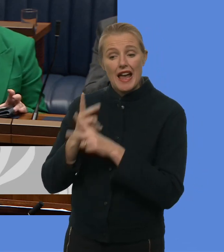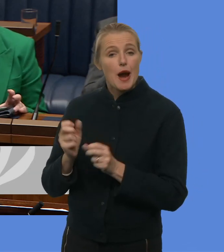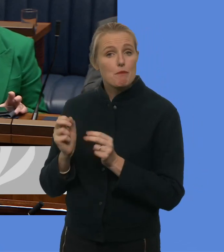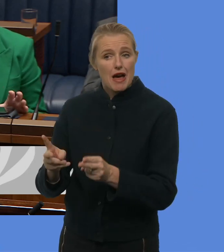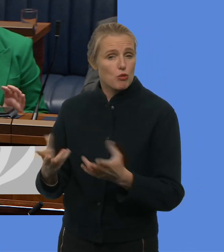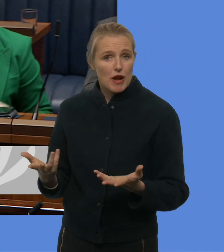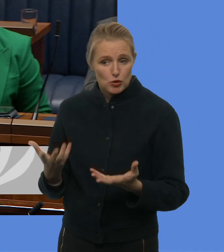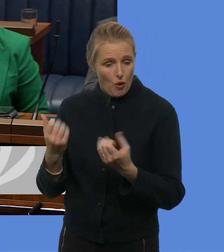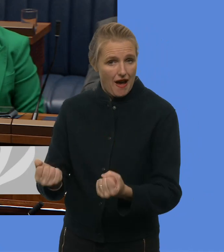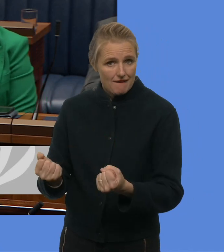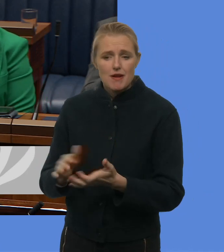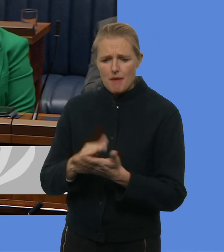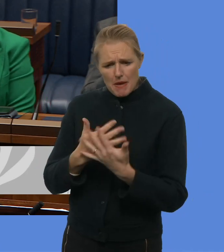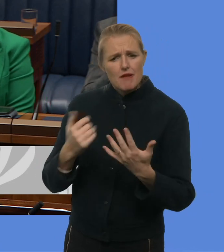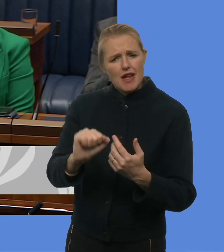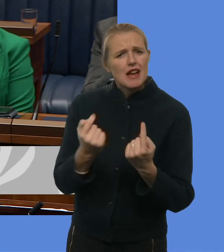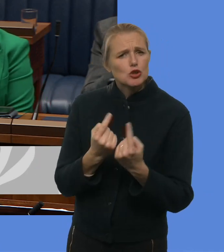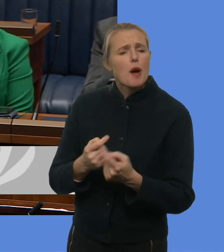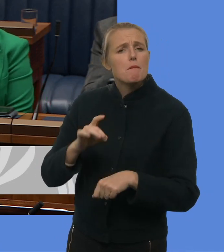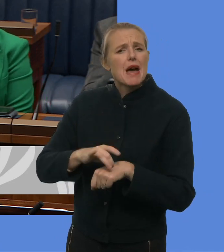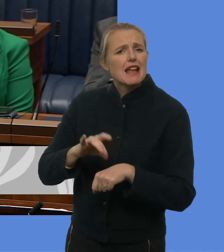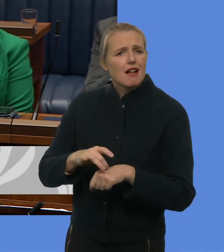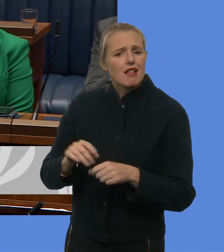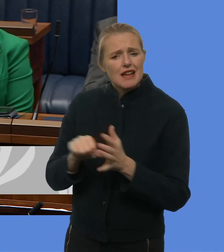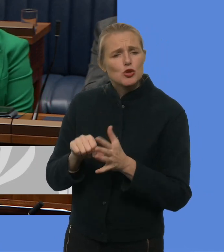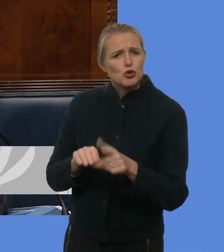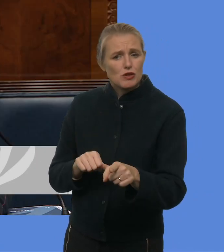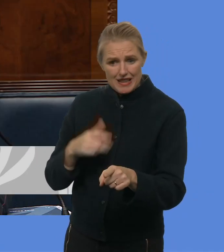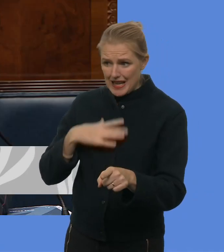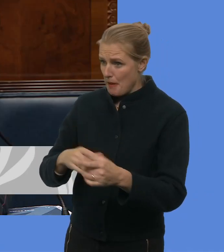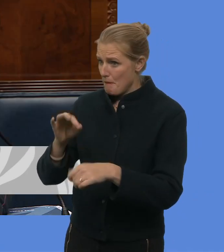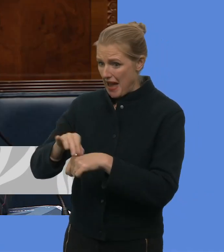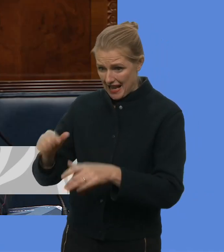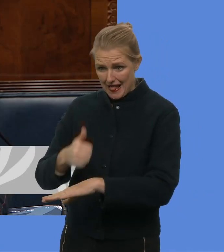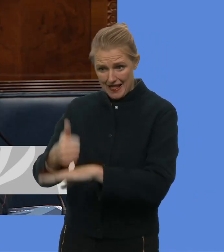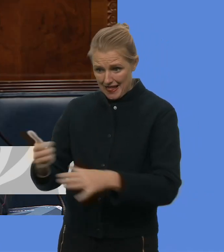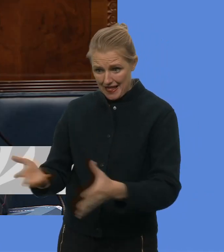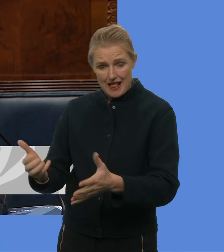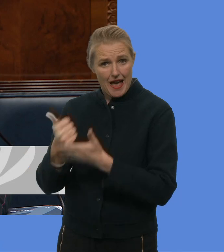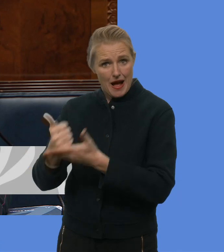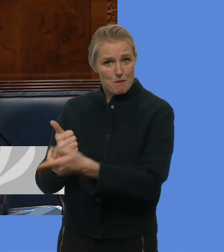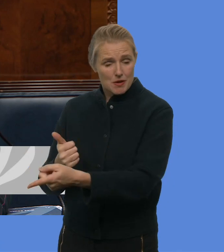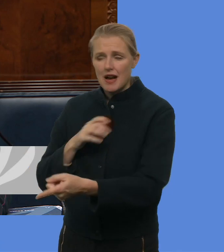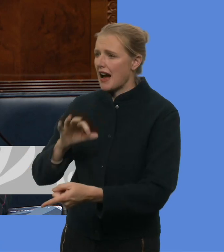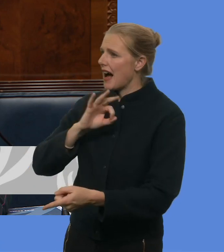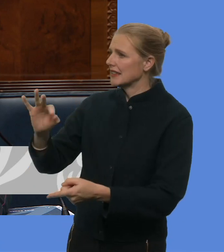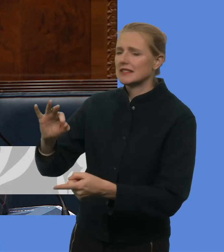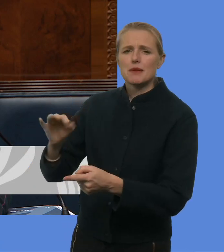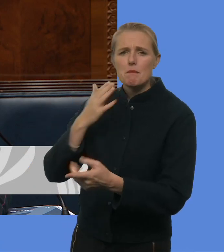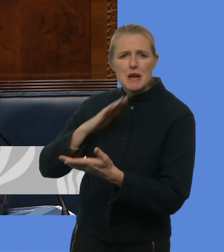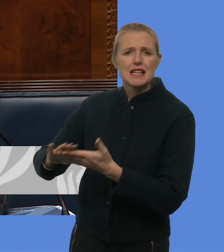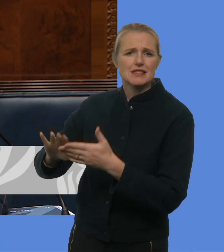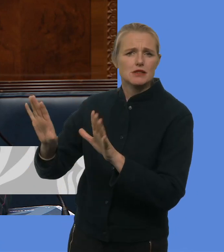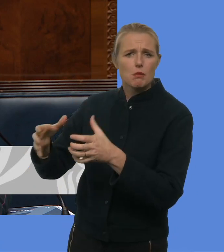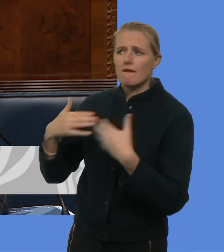medical issues. They do require that medical intervention, so we really are urging the Health Department and through the Trust for there to be those clear